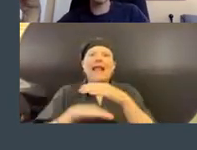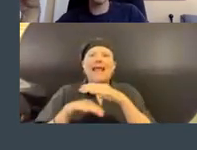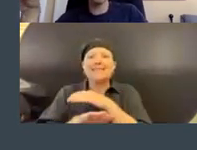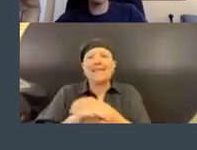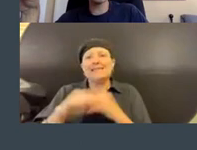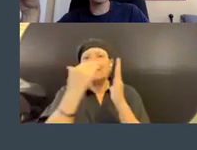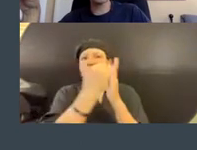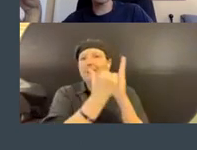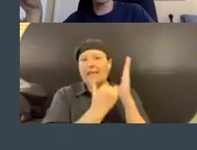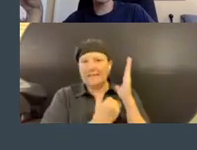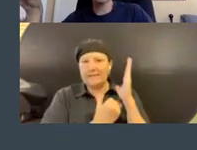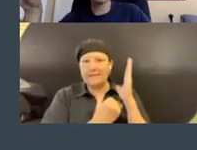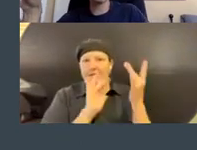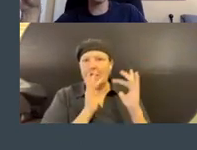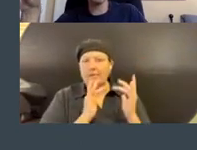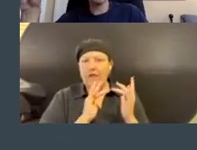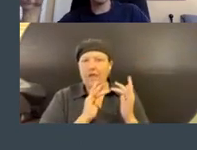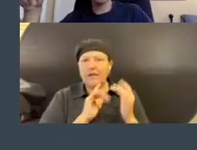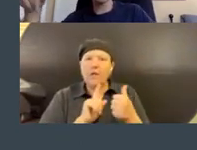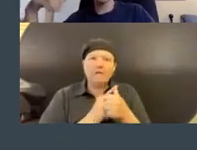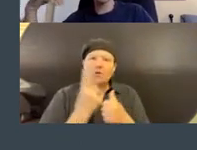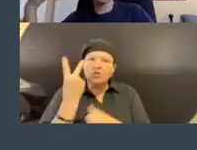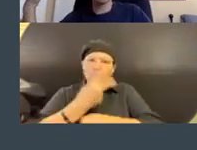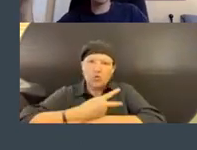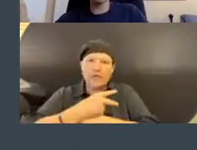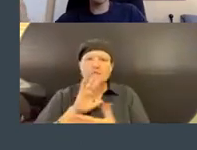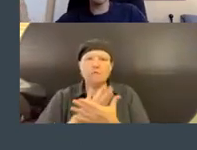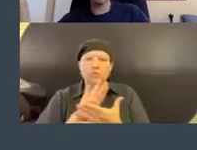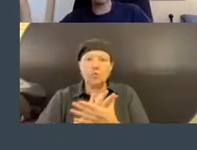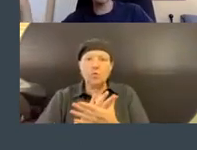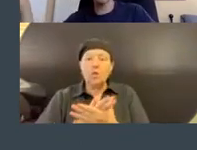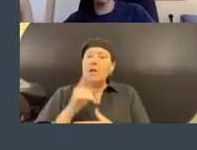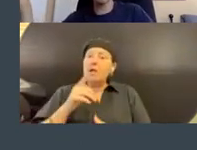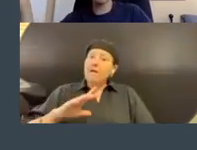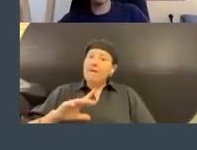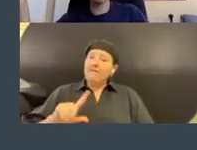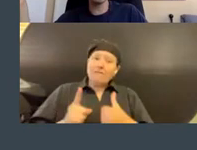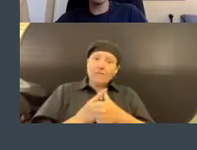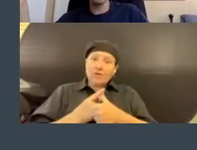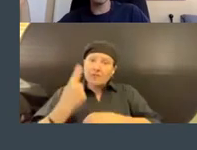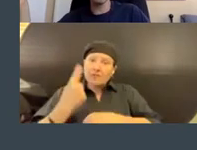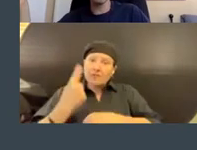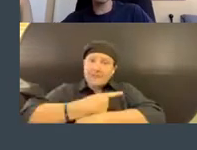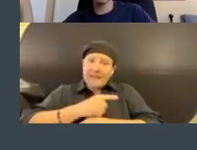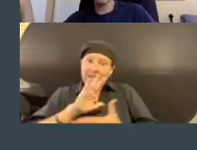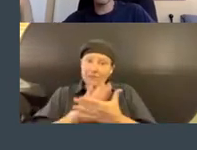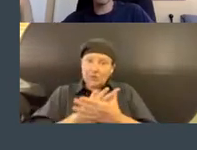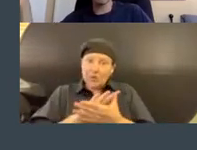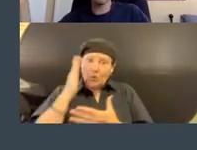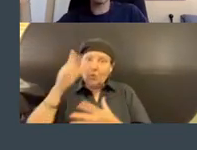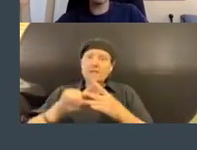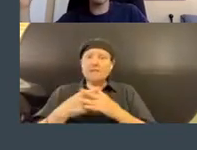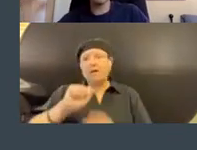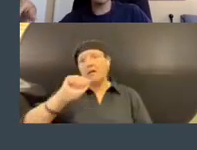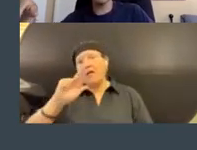lessons, online lessons on the first 2 days of school. Then your formal first day of school will start on August 20th